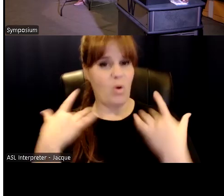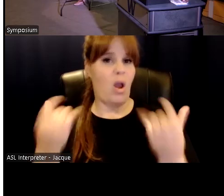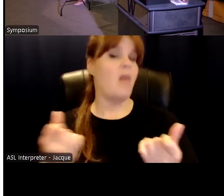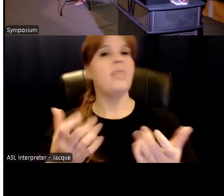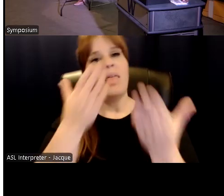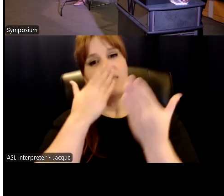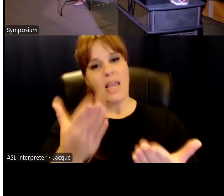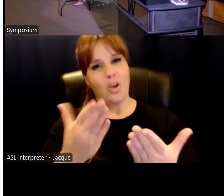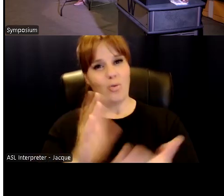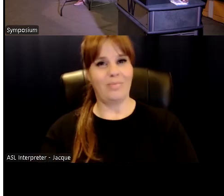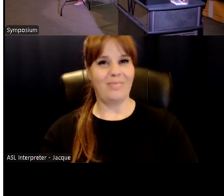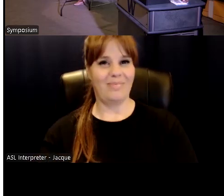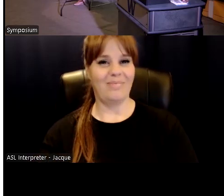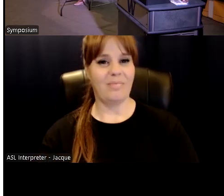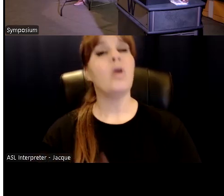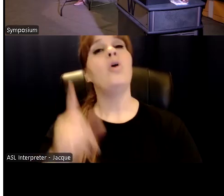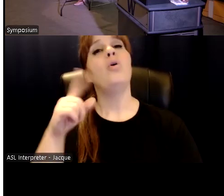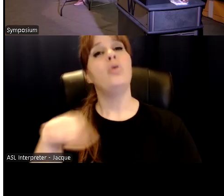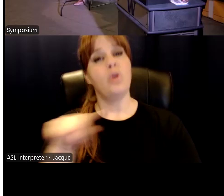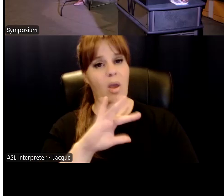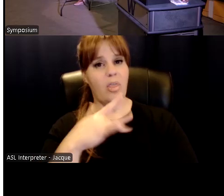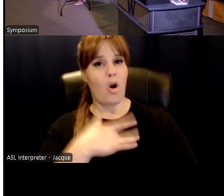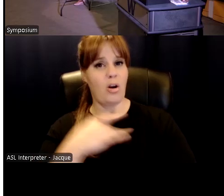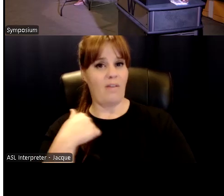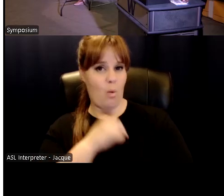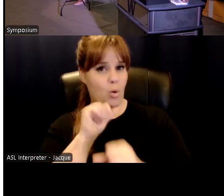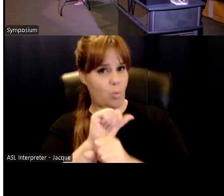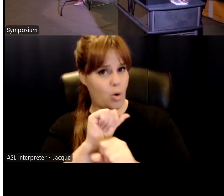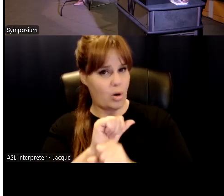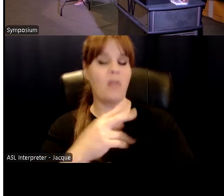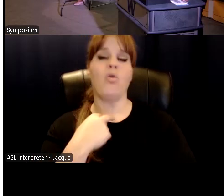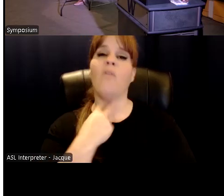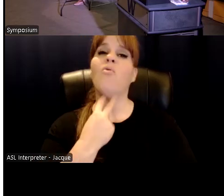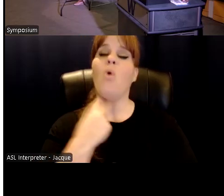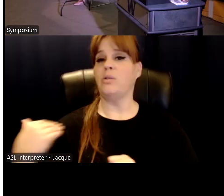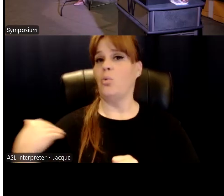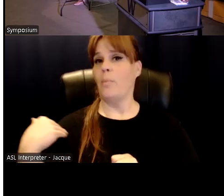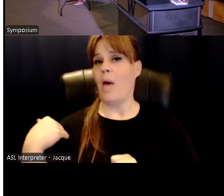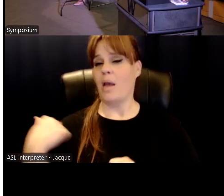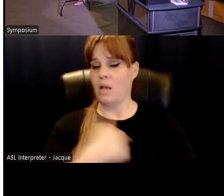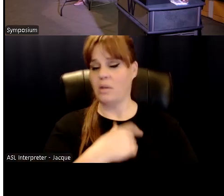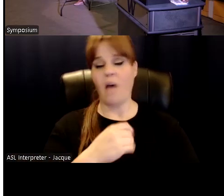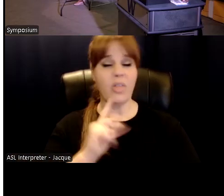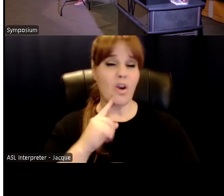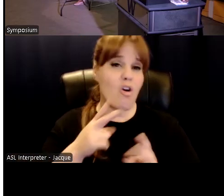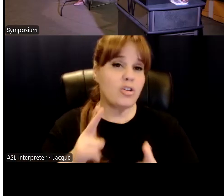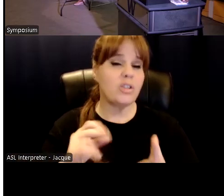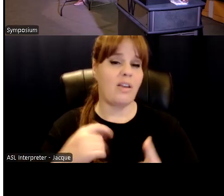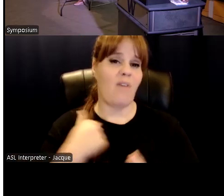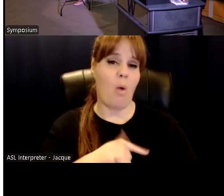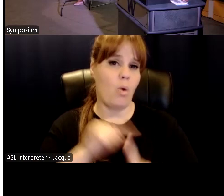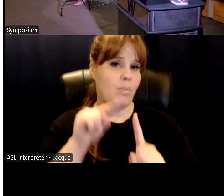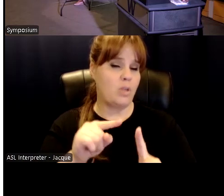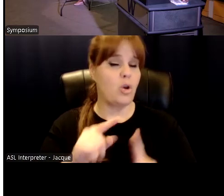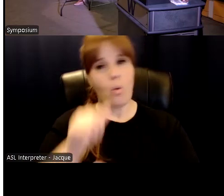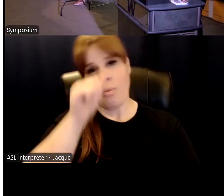you. You are at the heart of our work, and your voices remind us of the urgency of our mission. Your